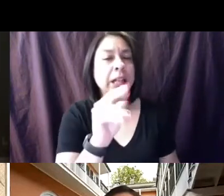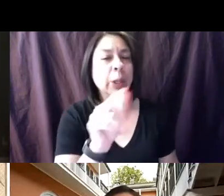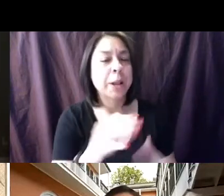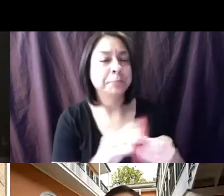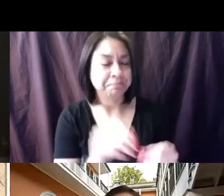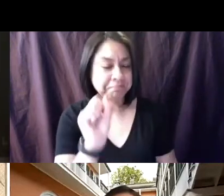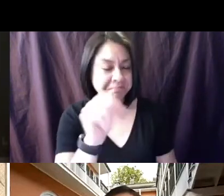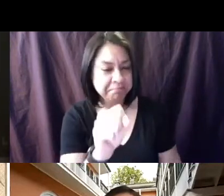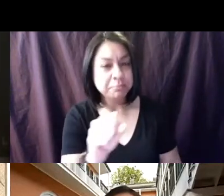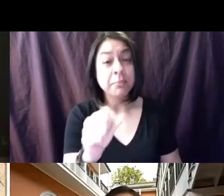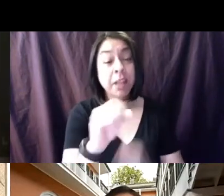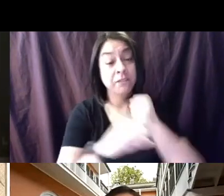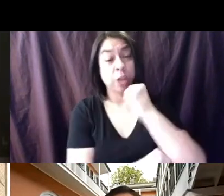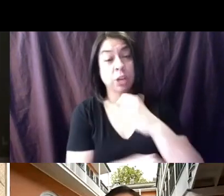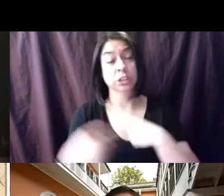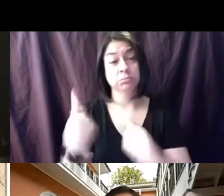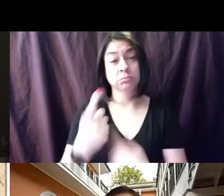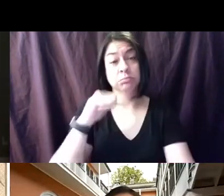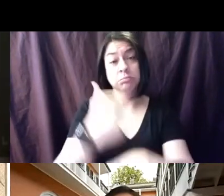since 2009.